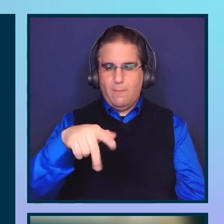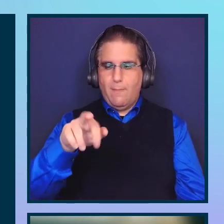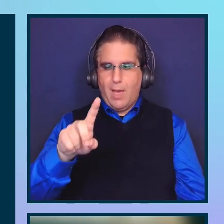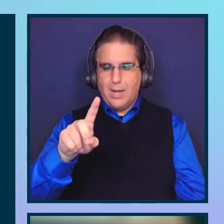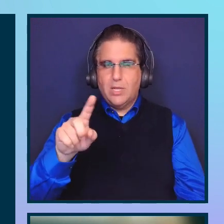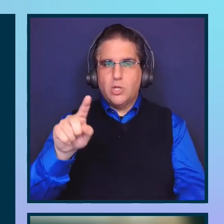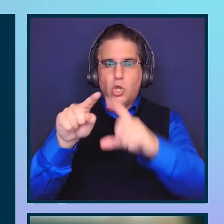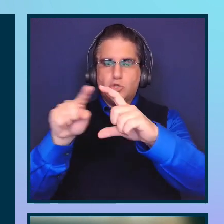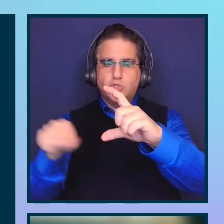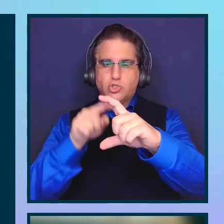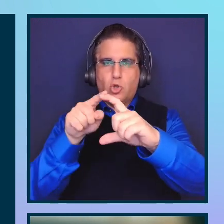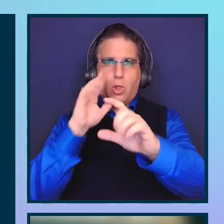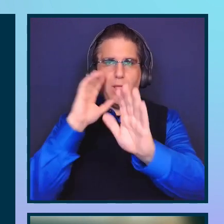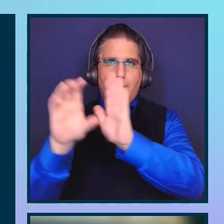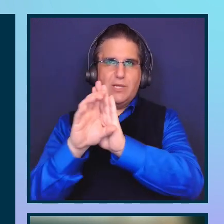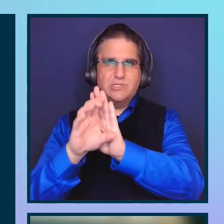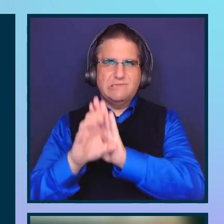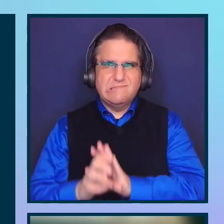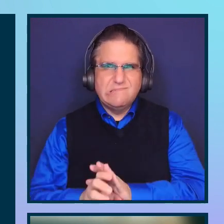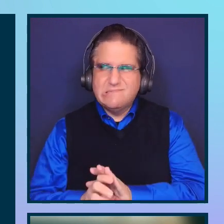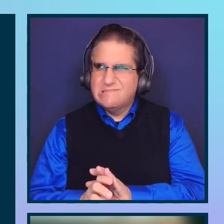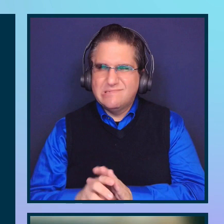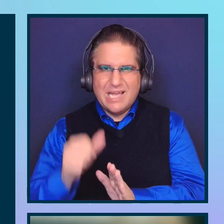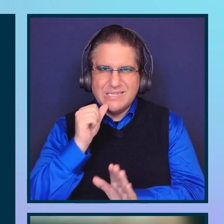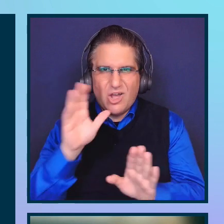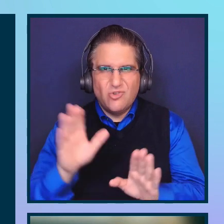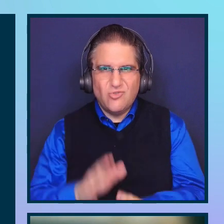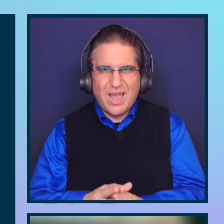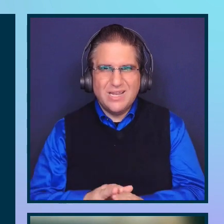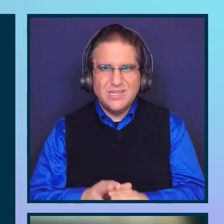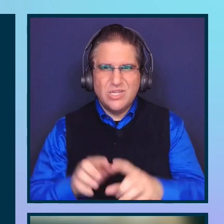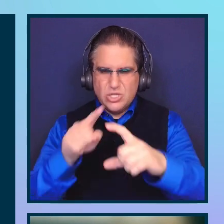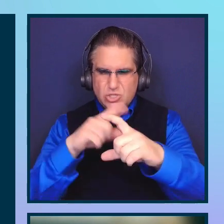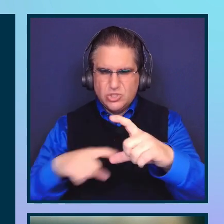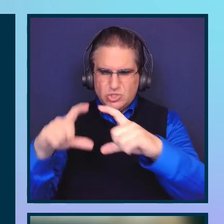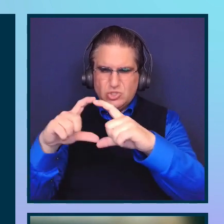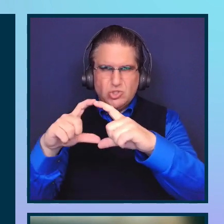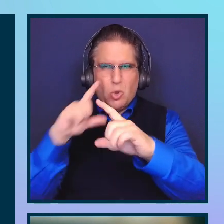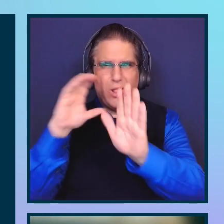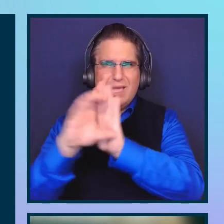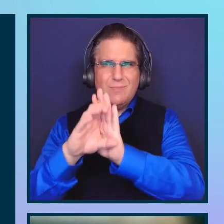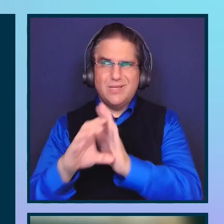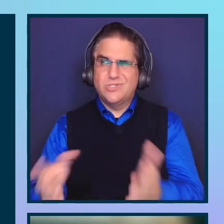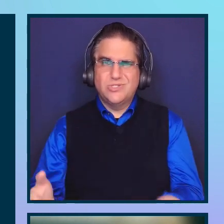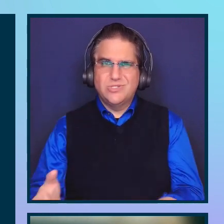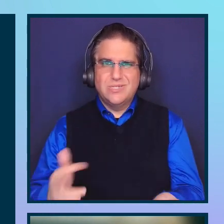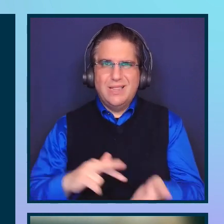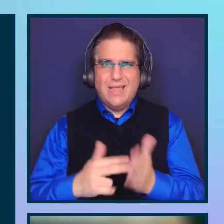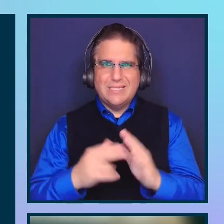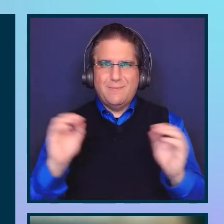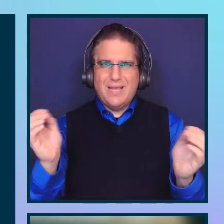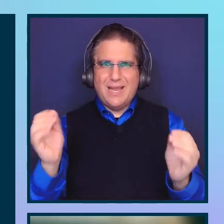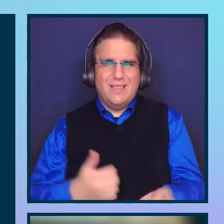image. Not great. Circle image, that doesn't really mean anything. You wouldn't really